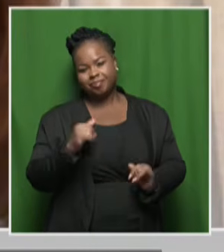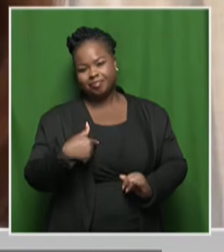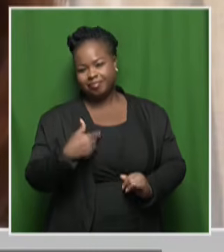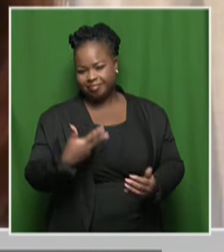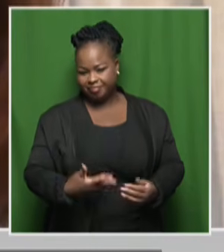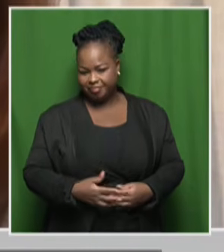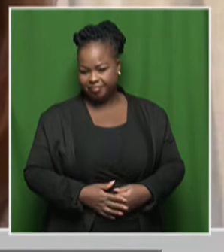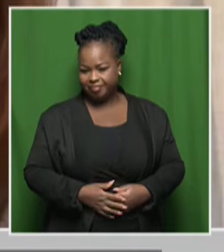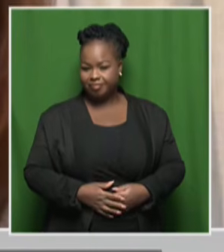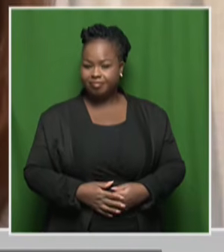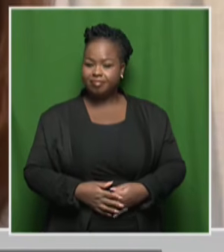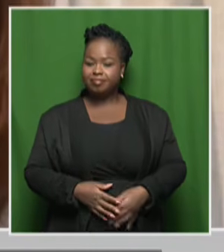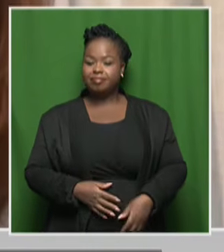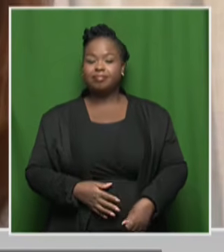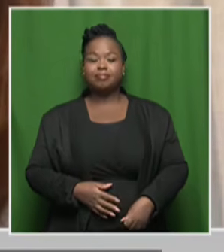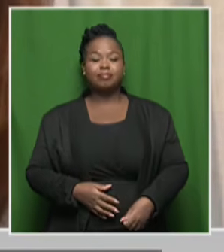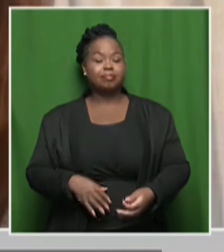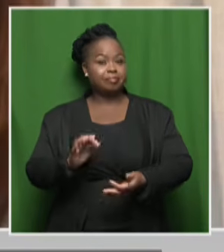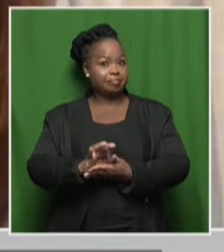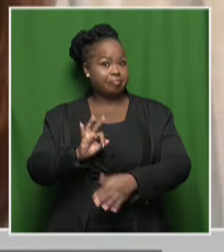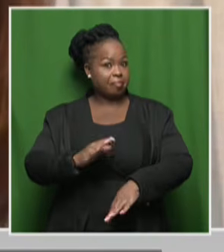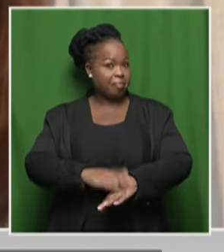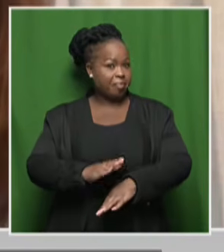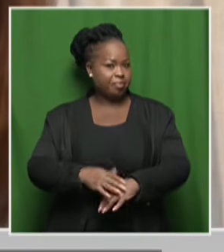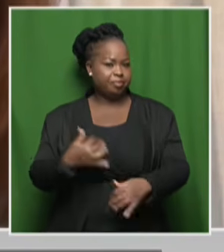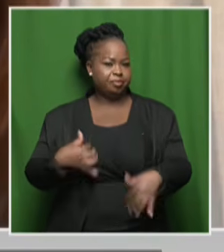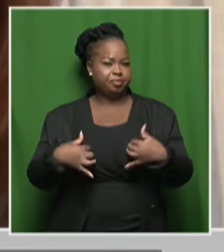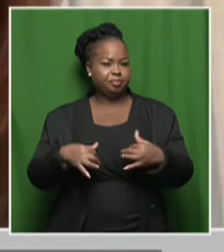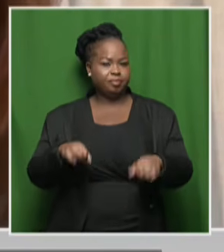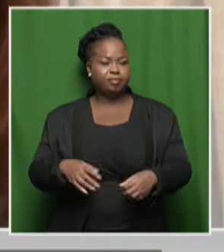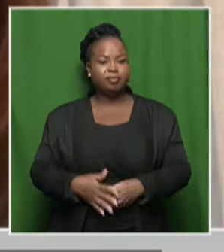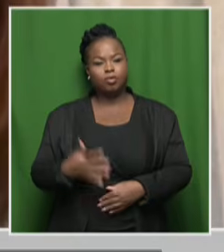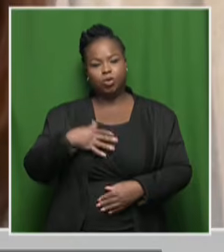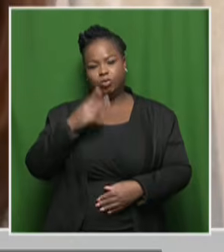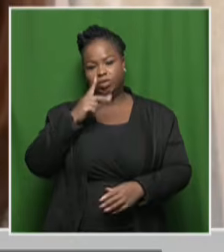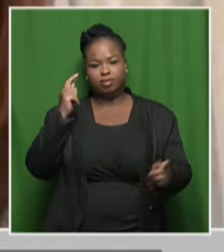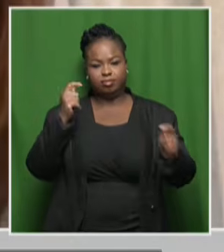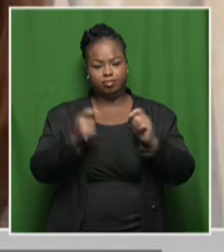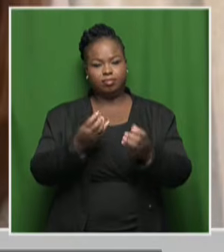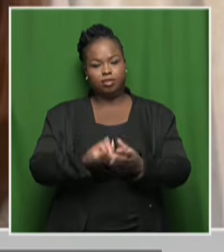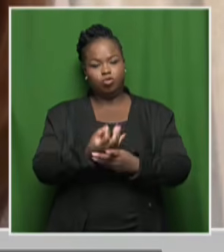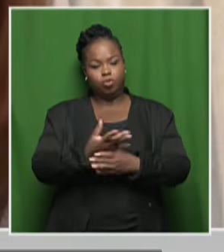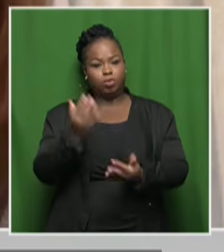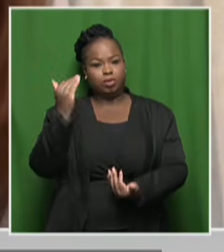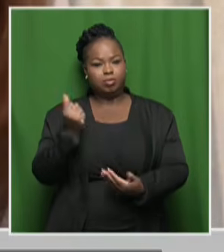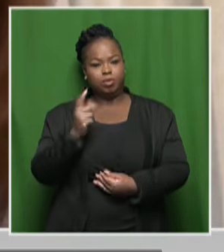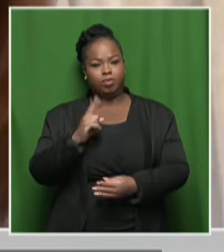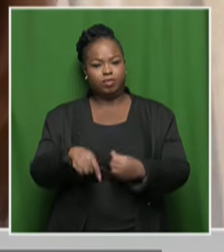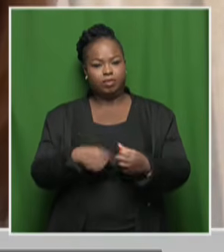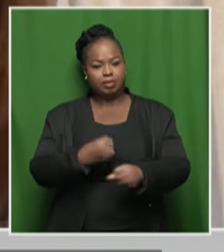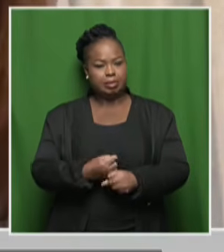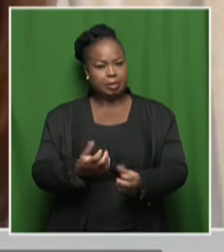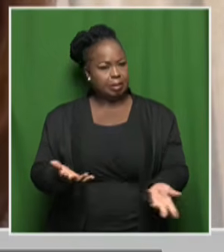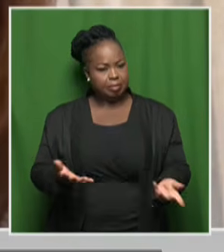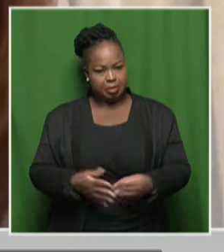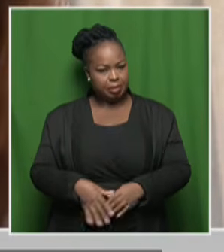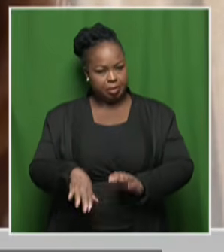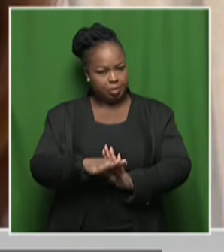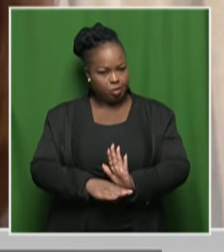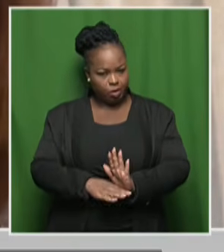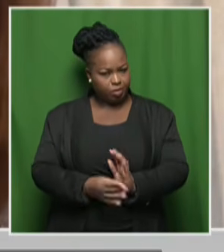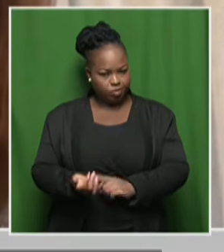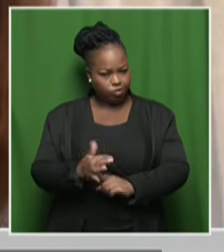The 13th edition, it's an exciting time. We're going to look at the evolution, the growth, what's expected for this year's event, what the